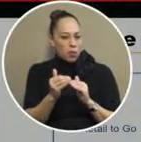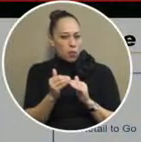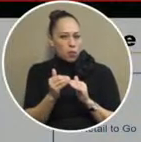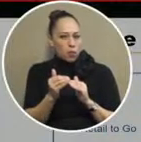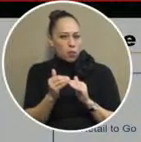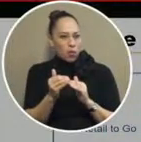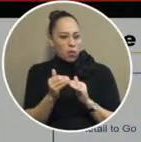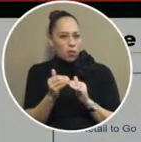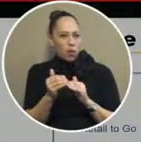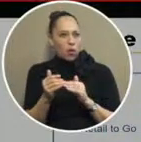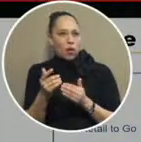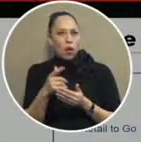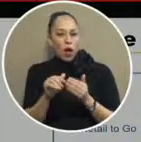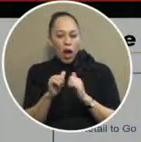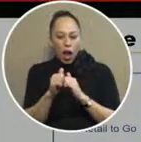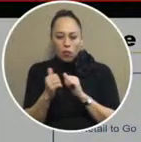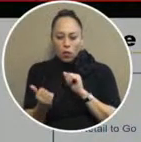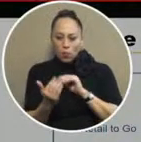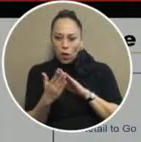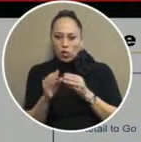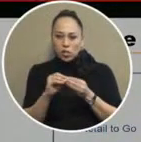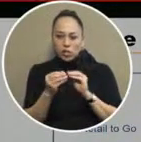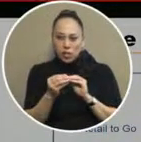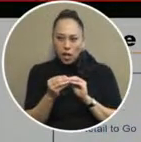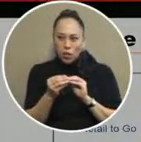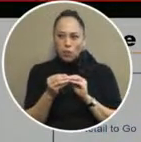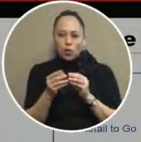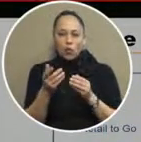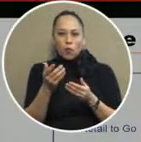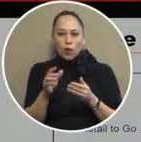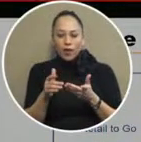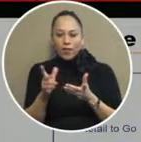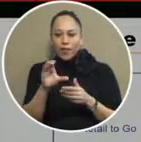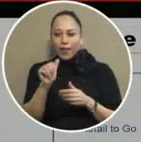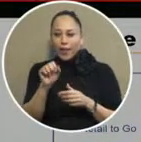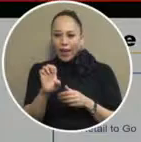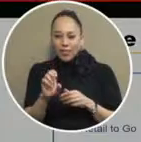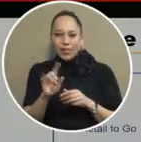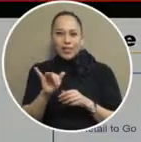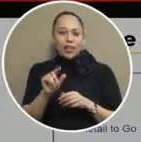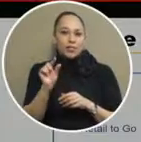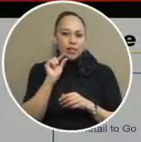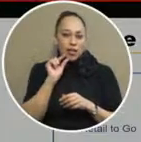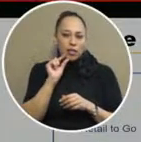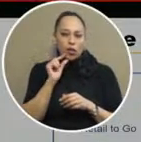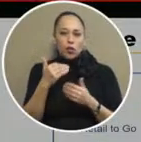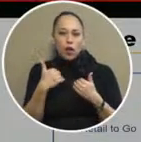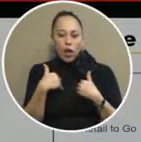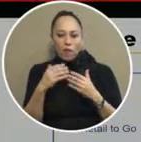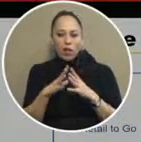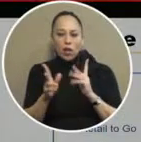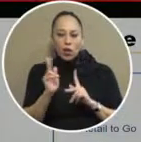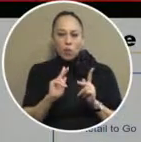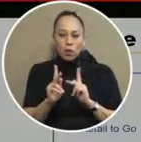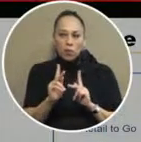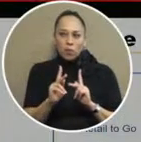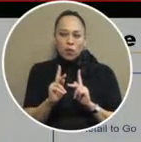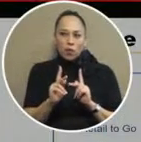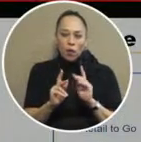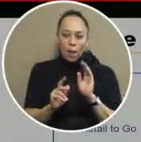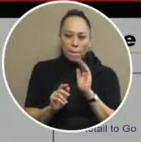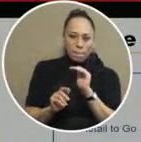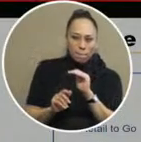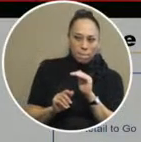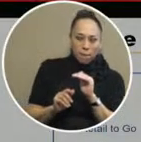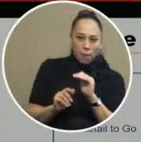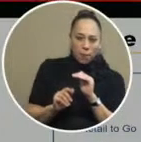we're fastly approaching the number of confirmed positive cases that San Antonio has. which has a population that's Mayor double of Pro ours. Tem,